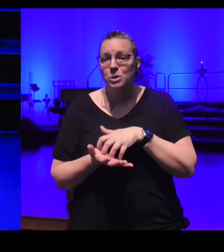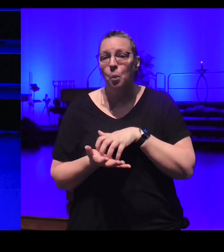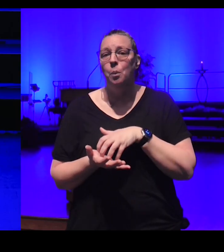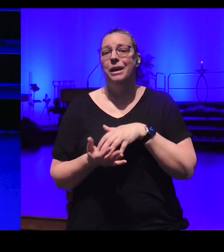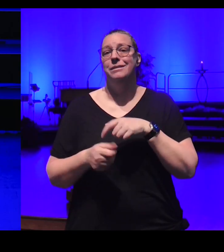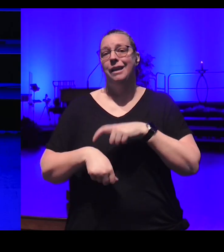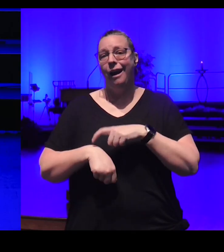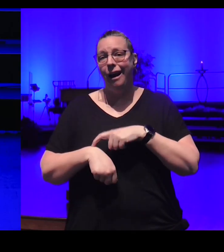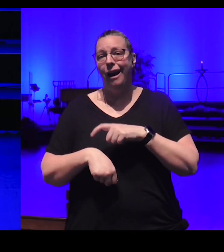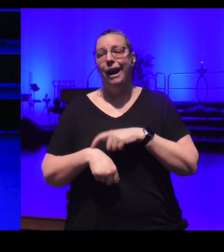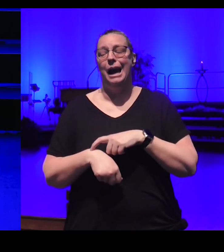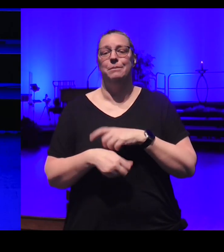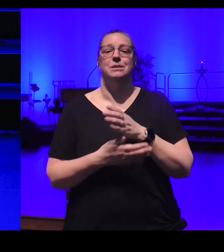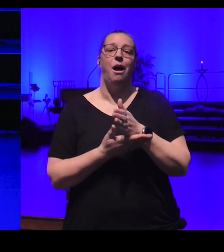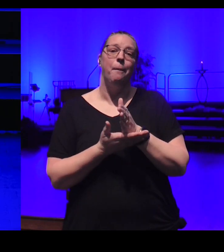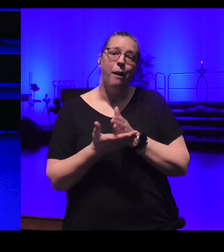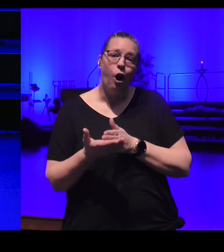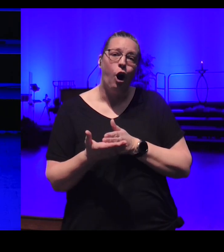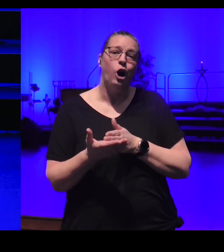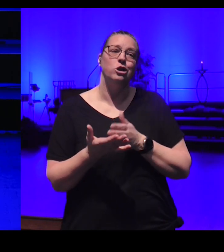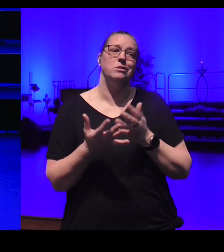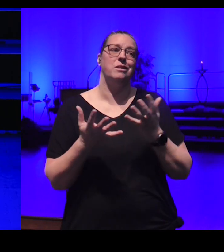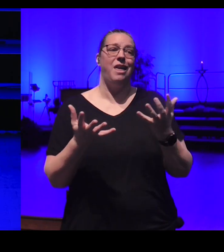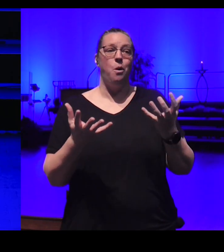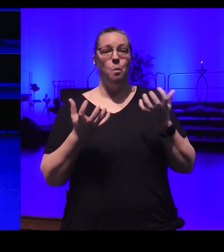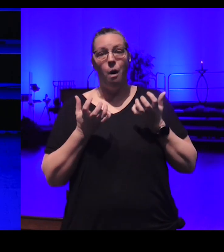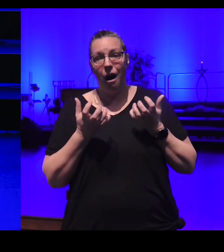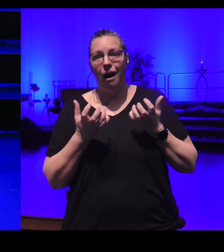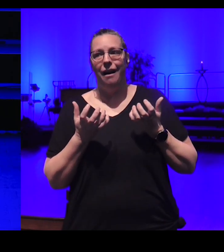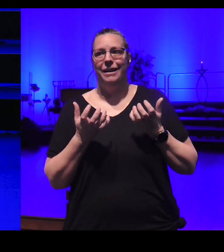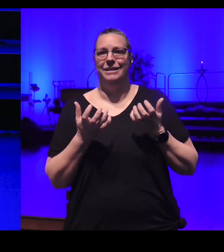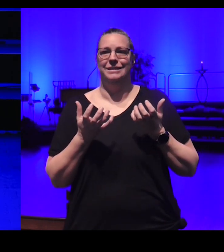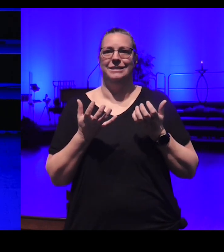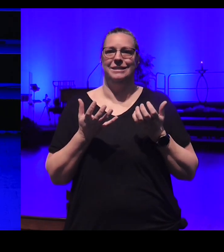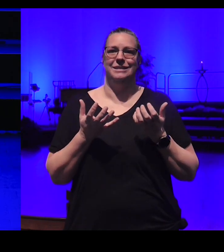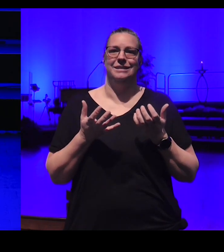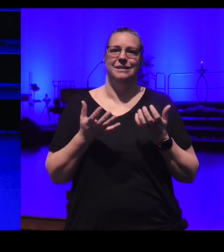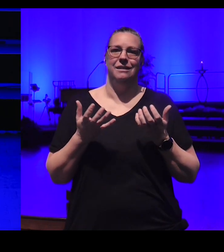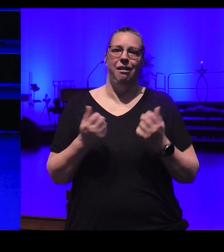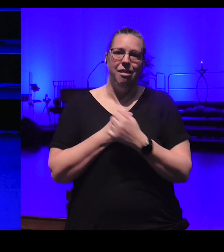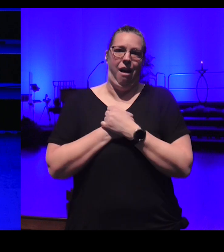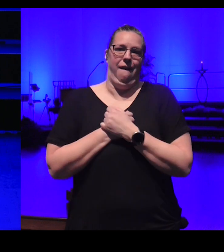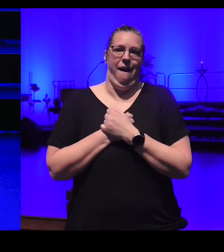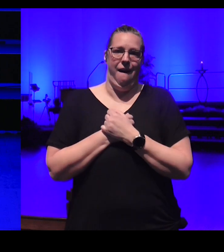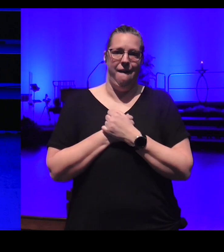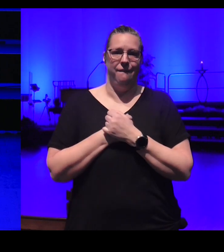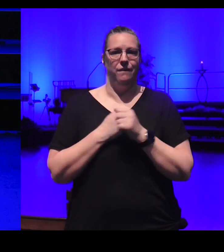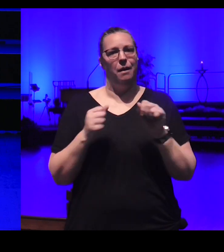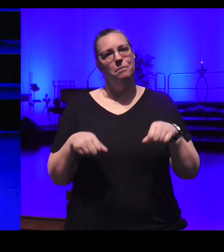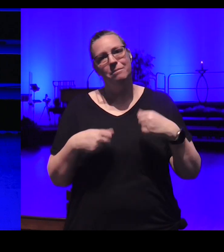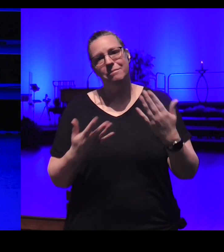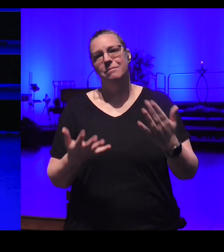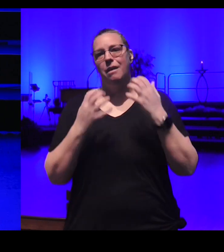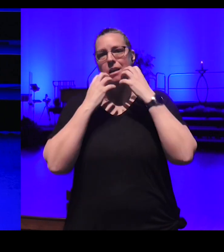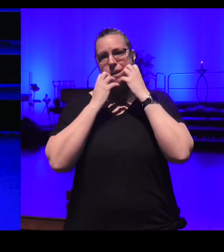that want to be held, in those perceived weaknesses, but to bring compassion to those